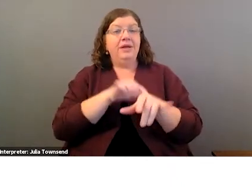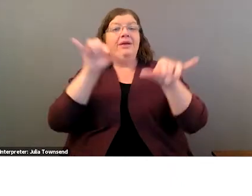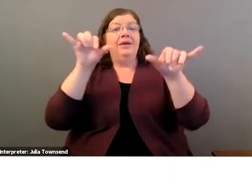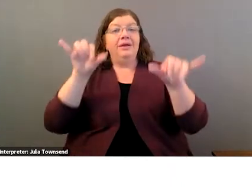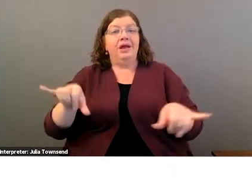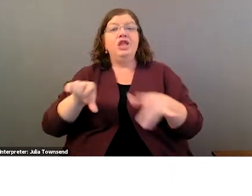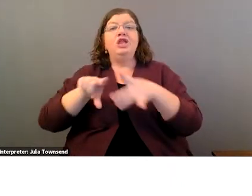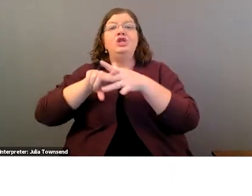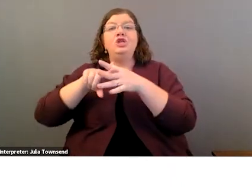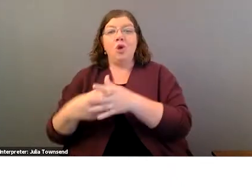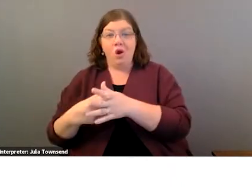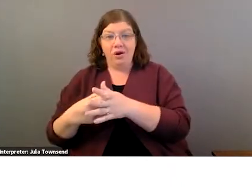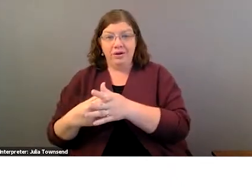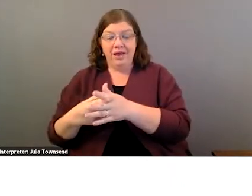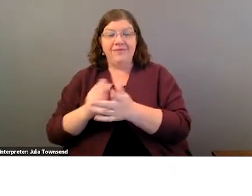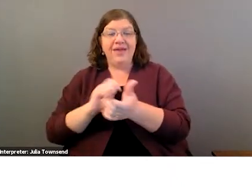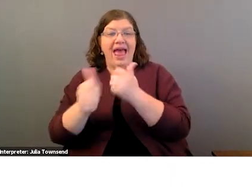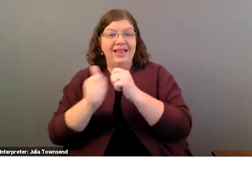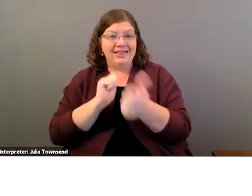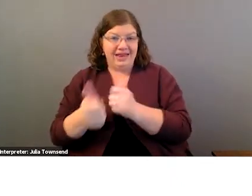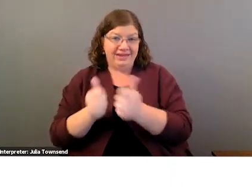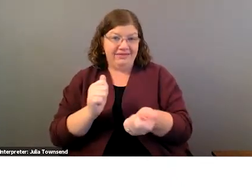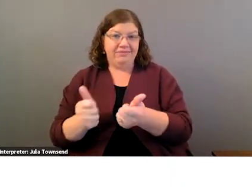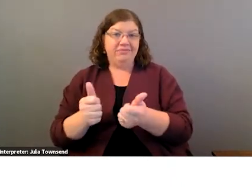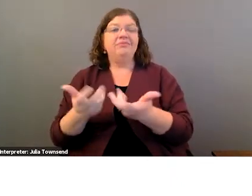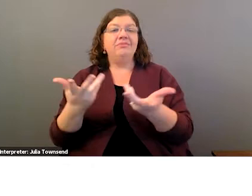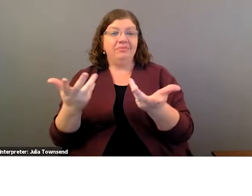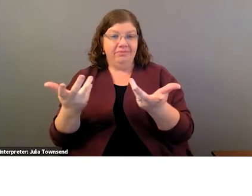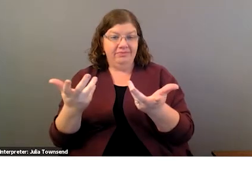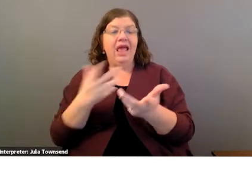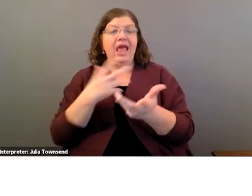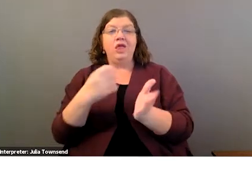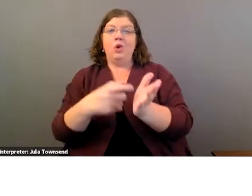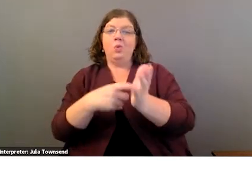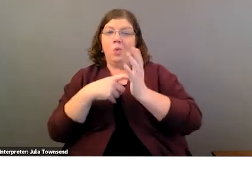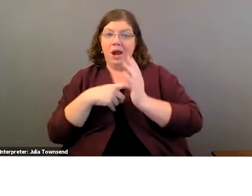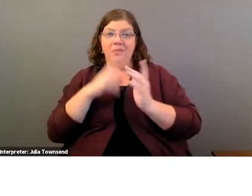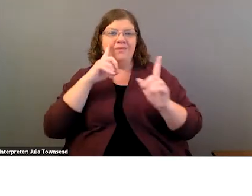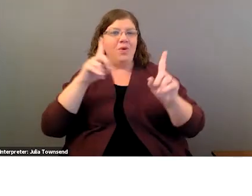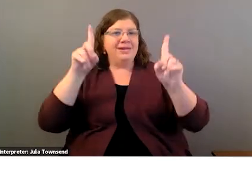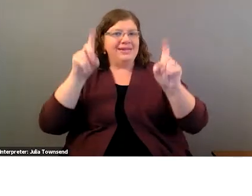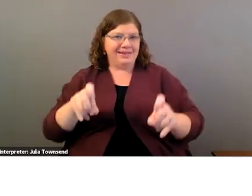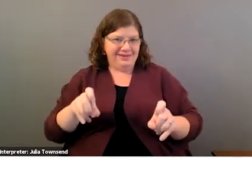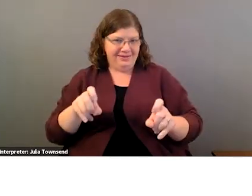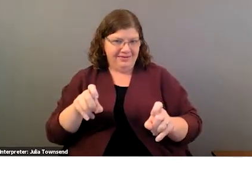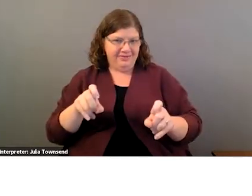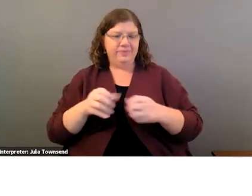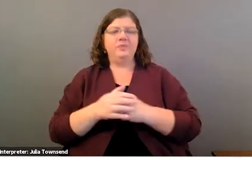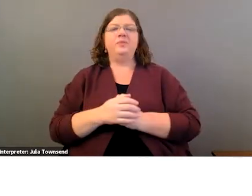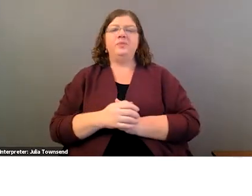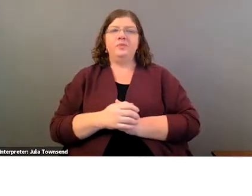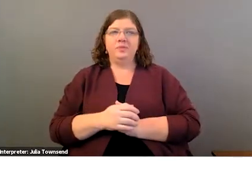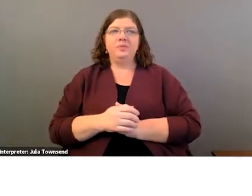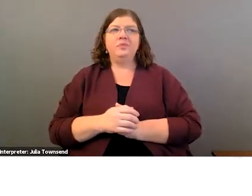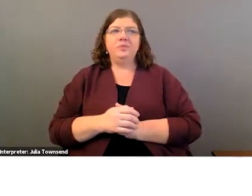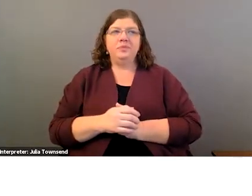start of athletic competition and the requirement for testing. And the